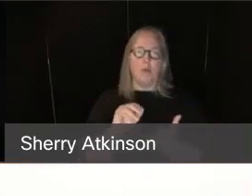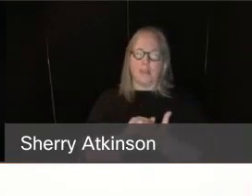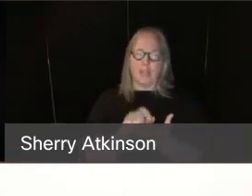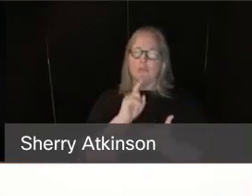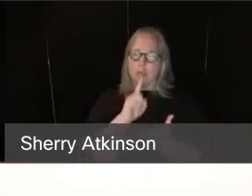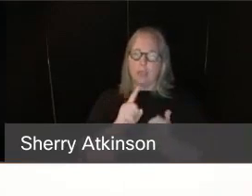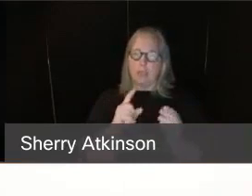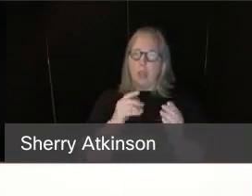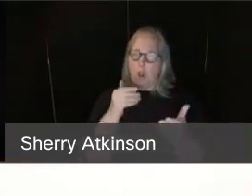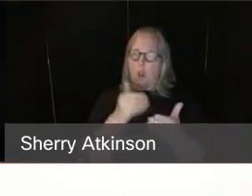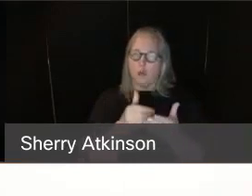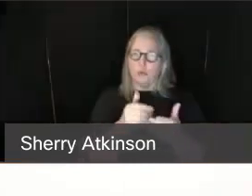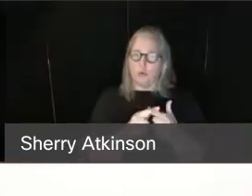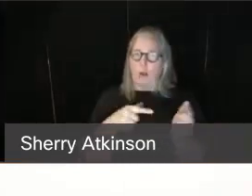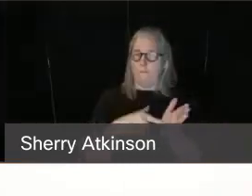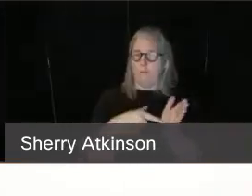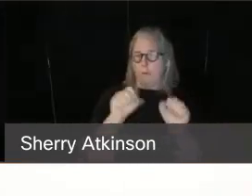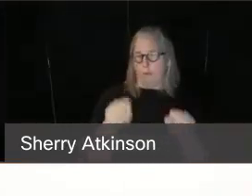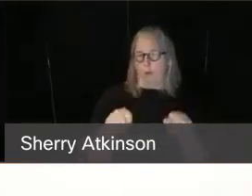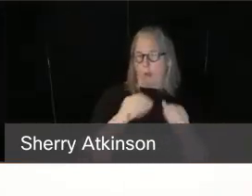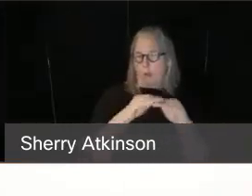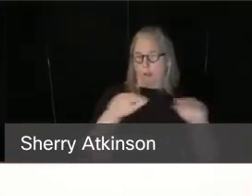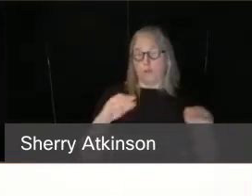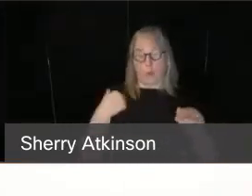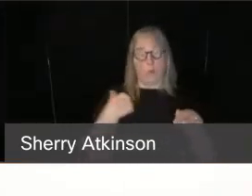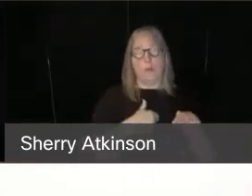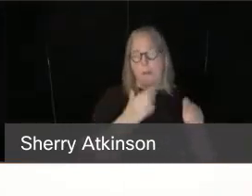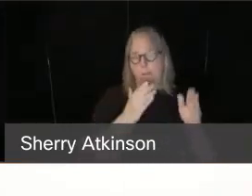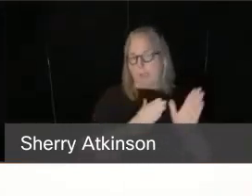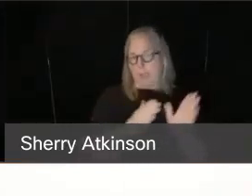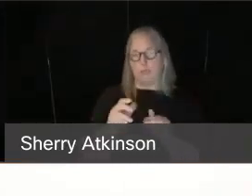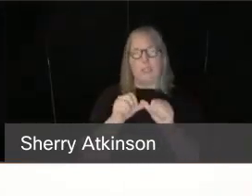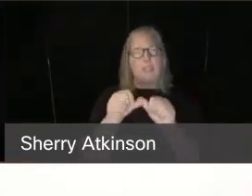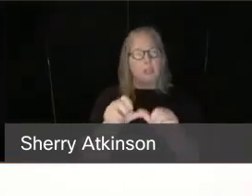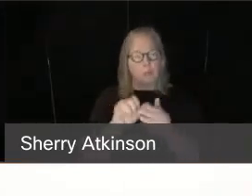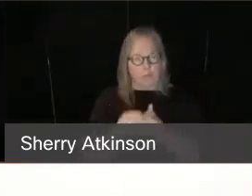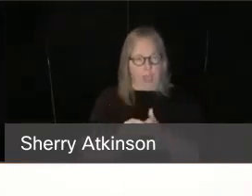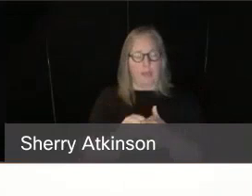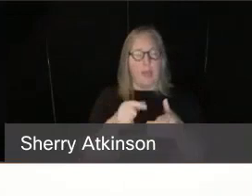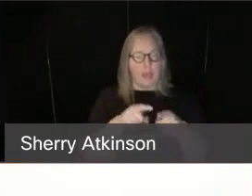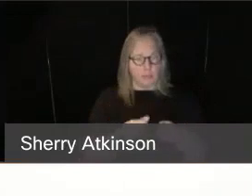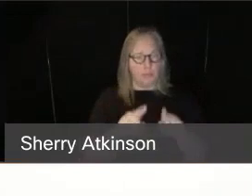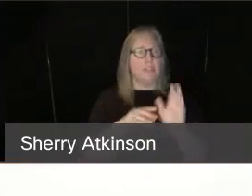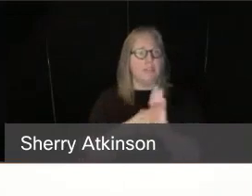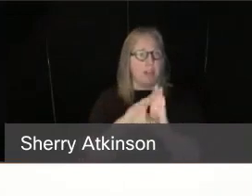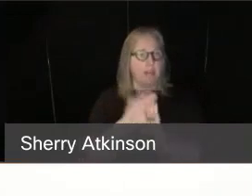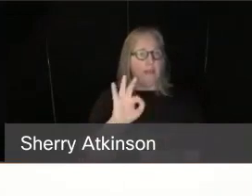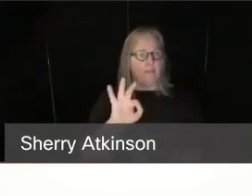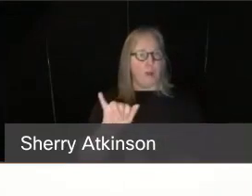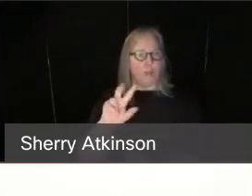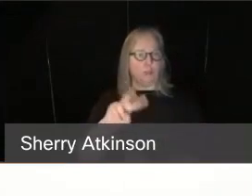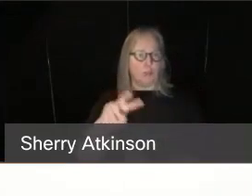level. So that's something we plan to continue as we develop the FY22 budget.